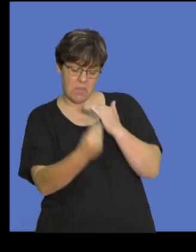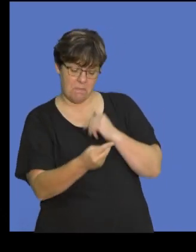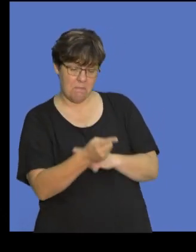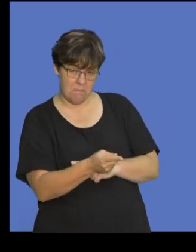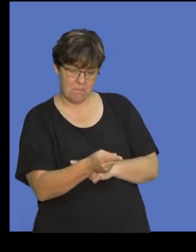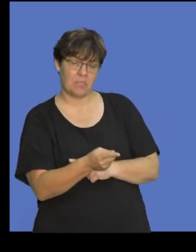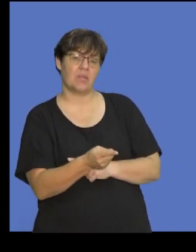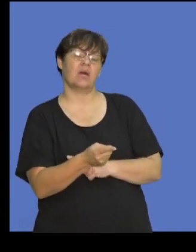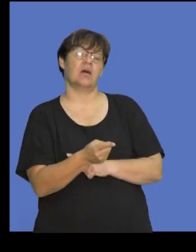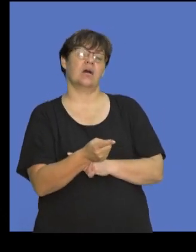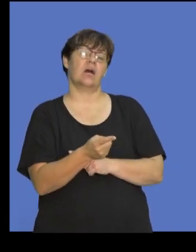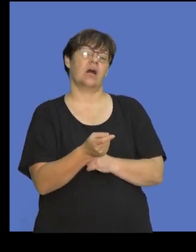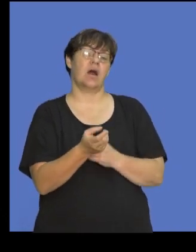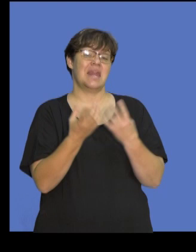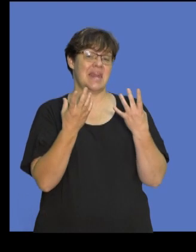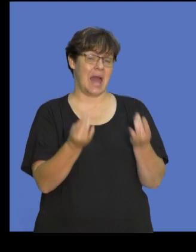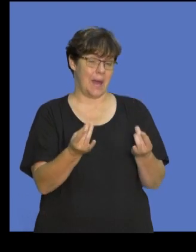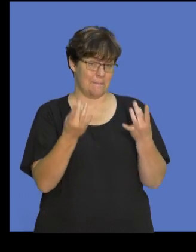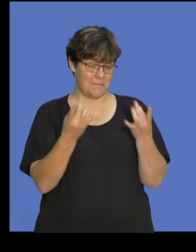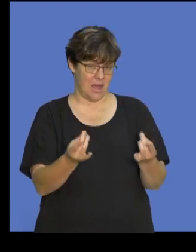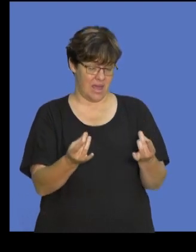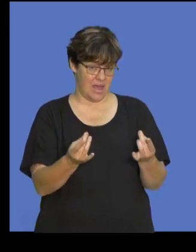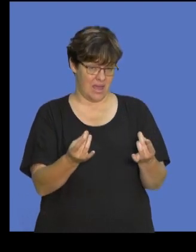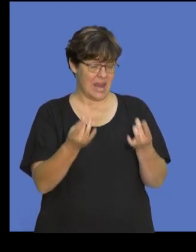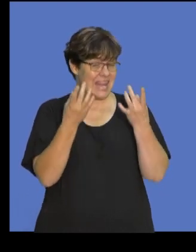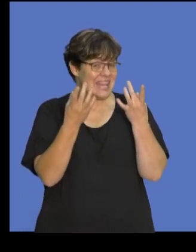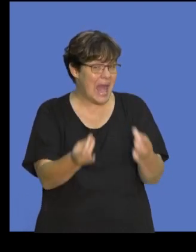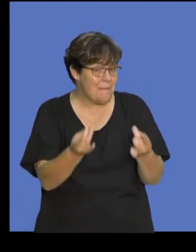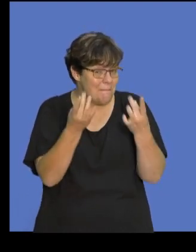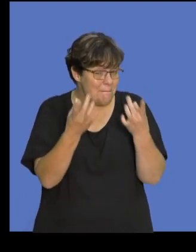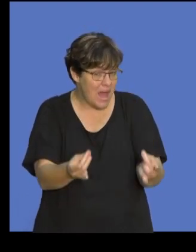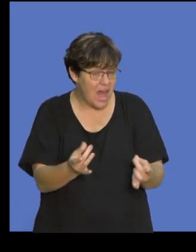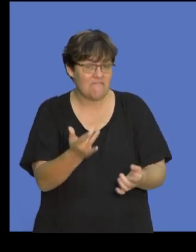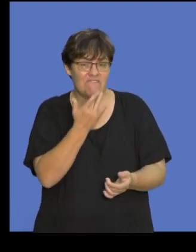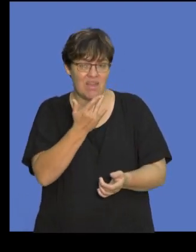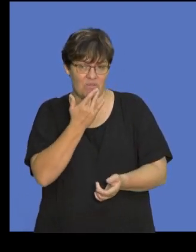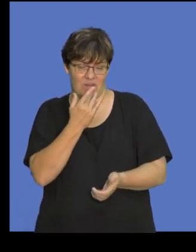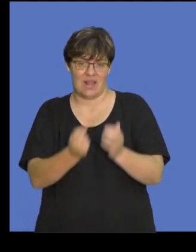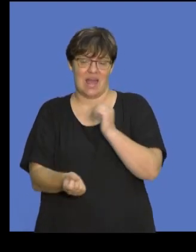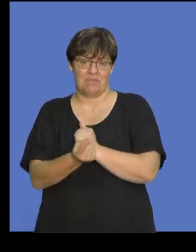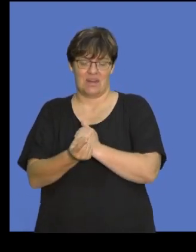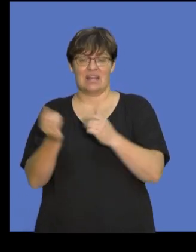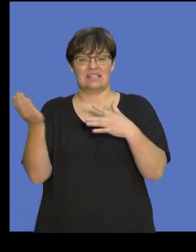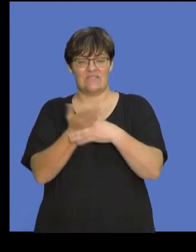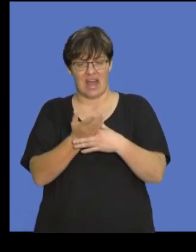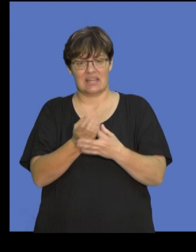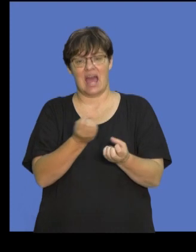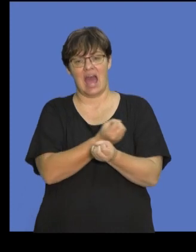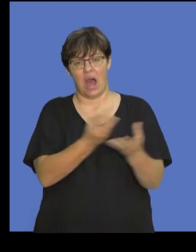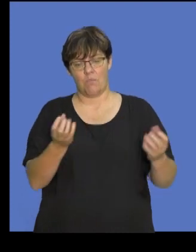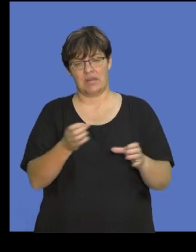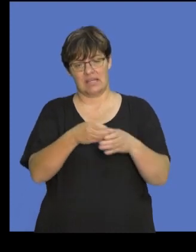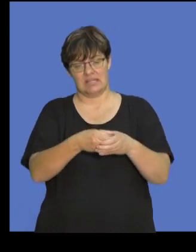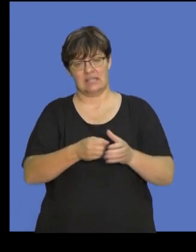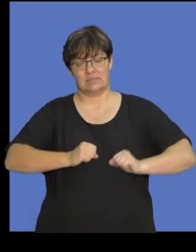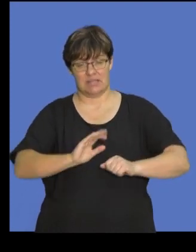of the favorable event is the number. Please notice it's not probability, it's the number of favorable things divided by